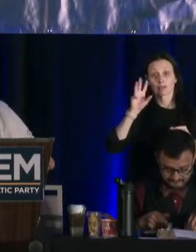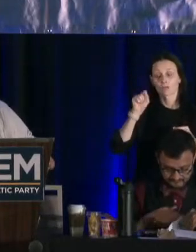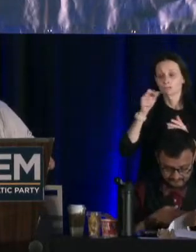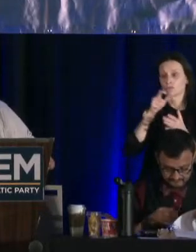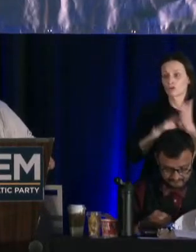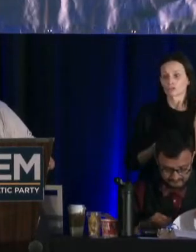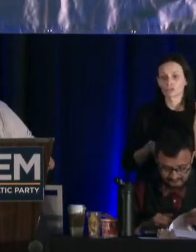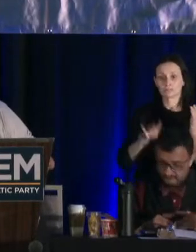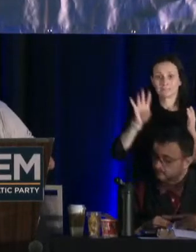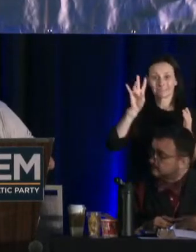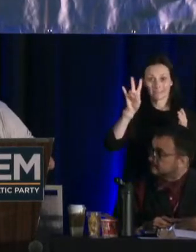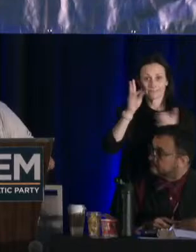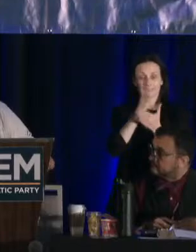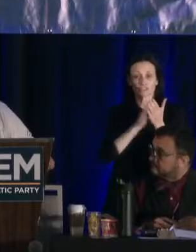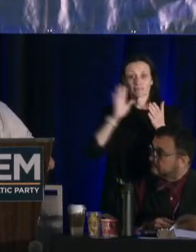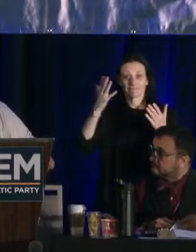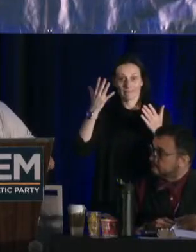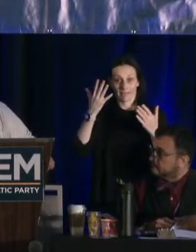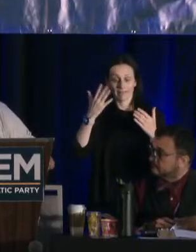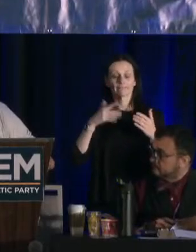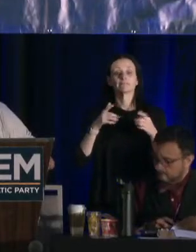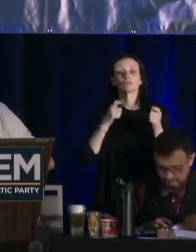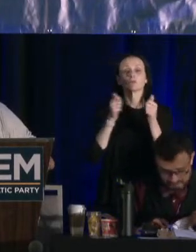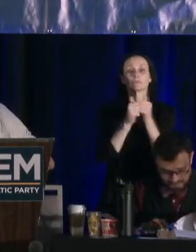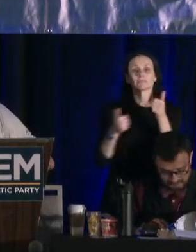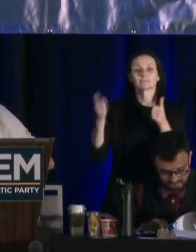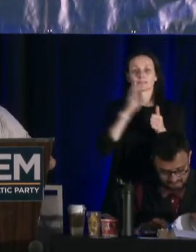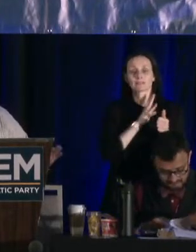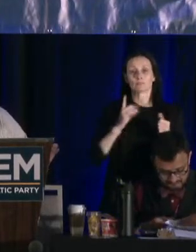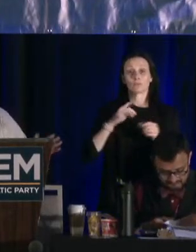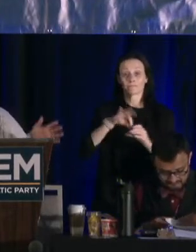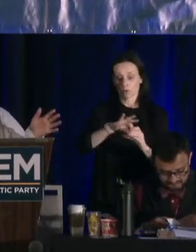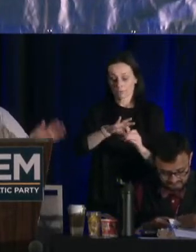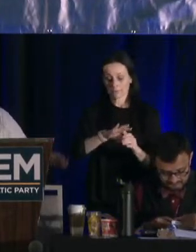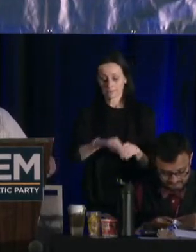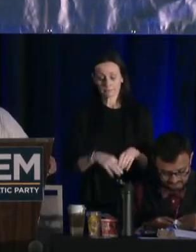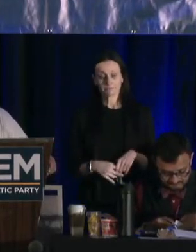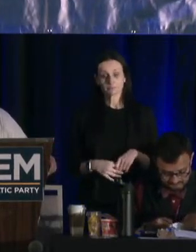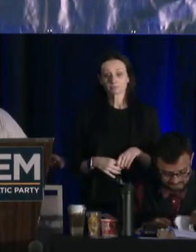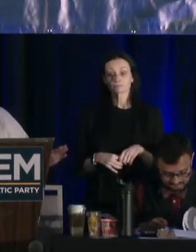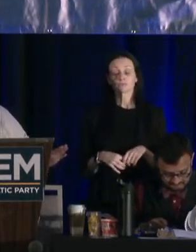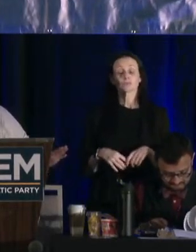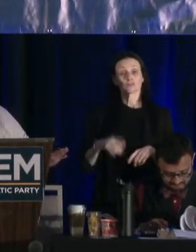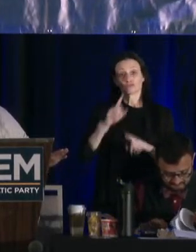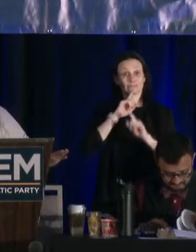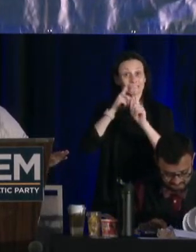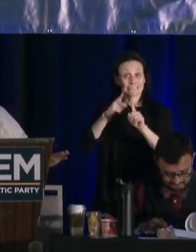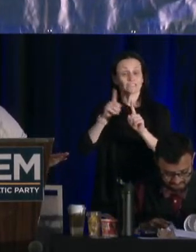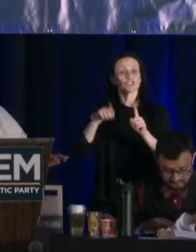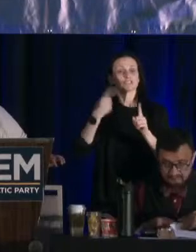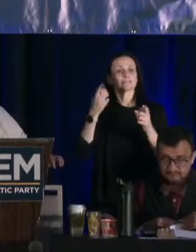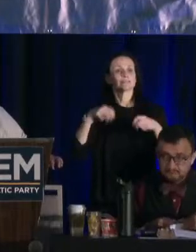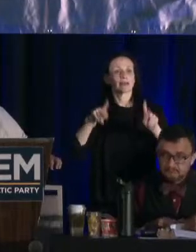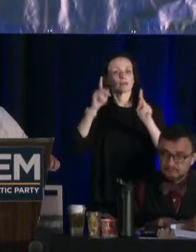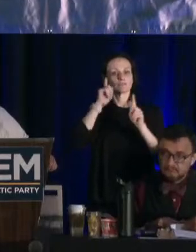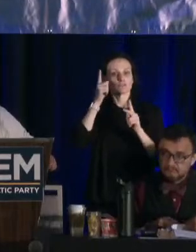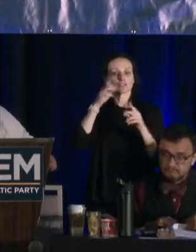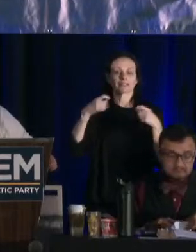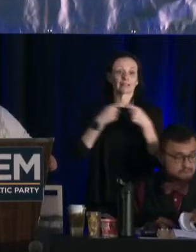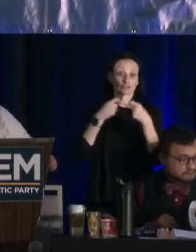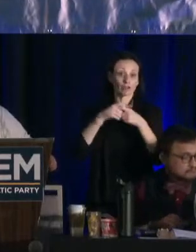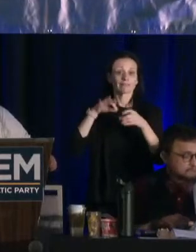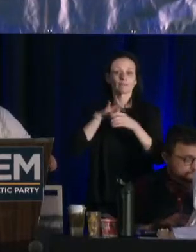Article 7, Section 5, dealing with executive board voting. So essentially, it just allows for electronic